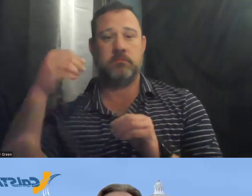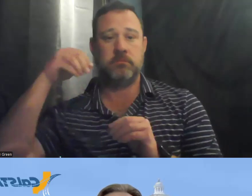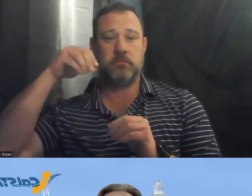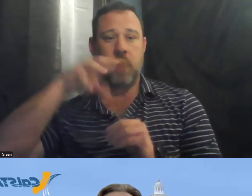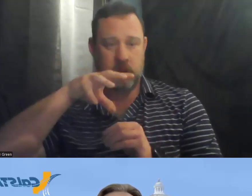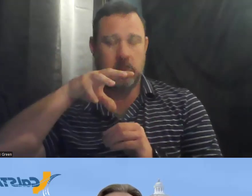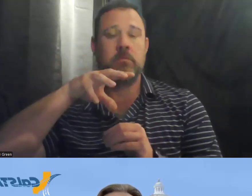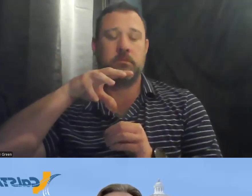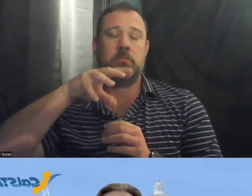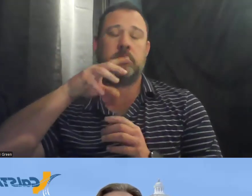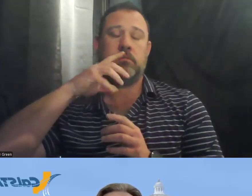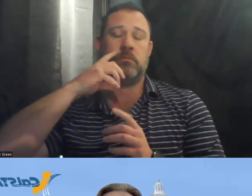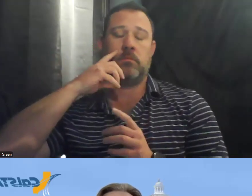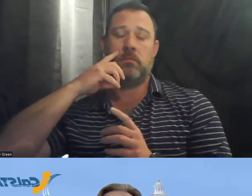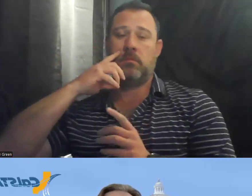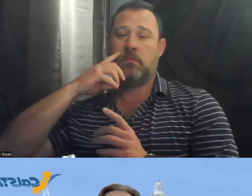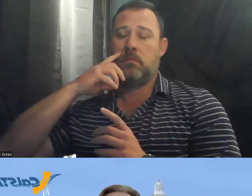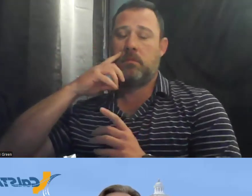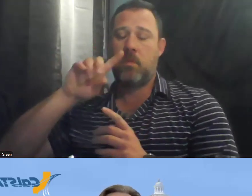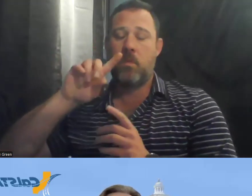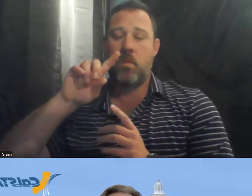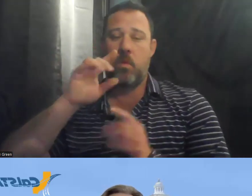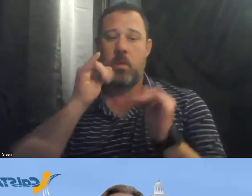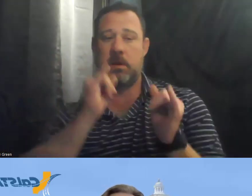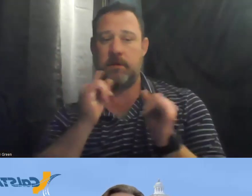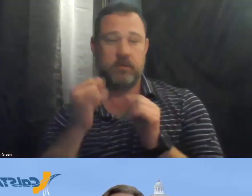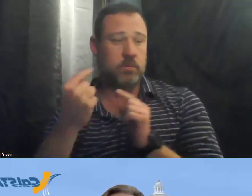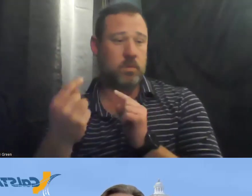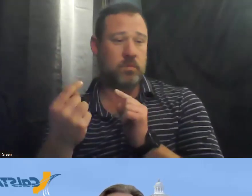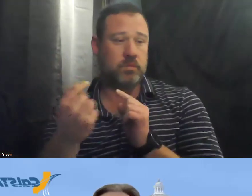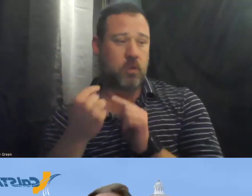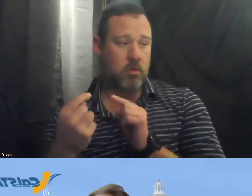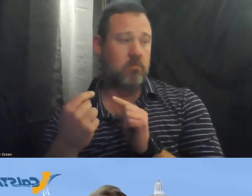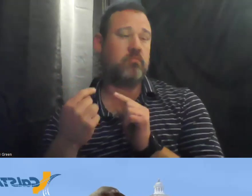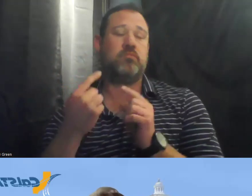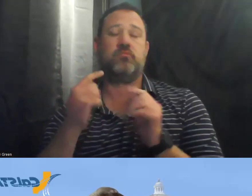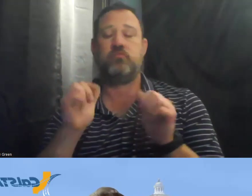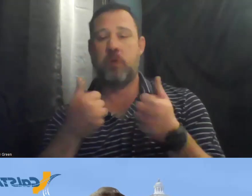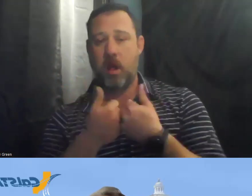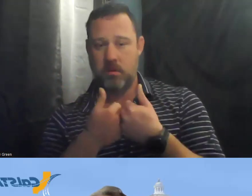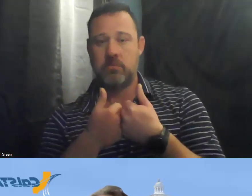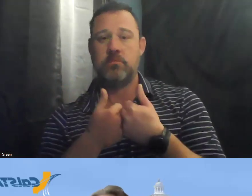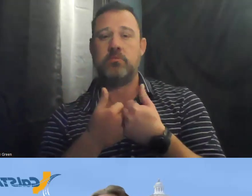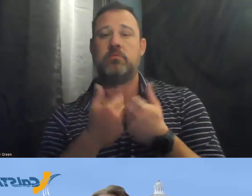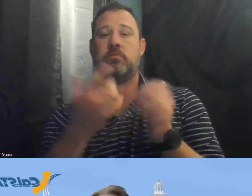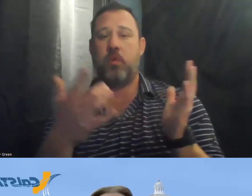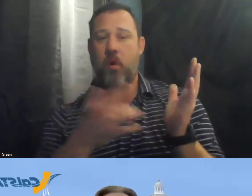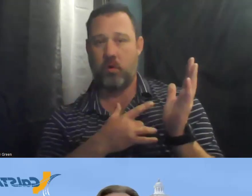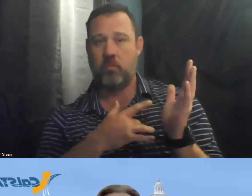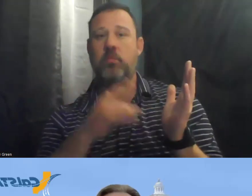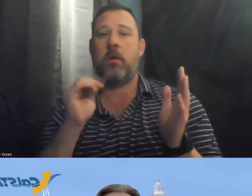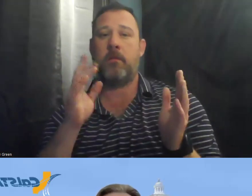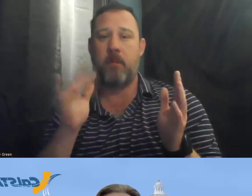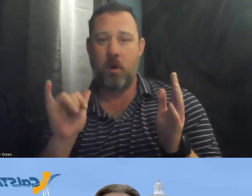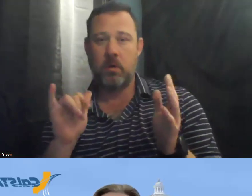more of, particularly your individual struggles, individual challenges. I took to heart what Marty was saying about